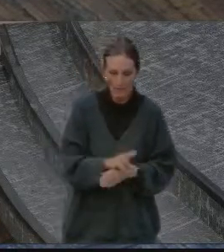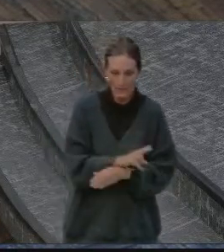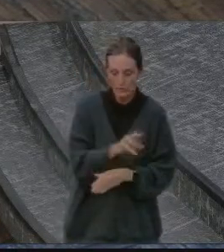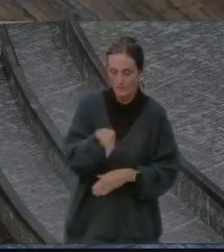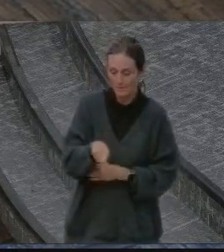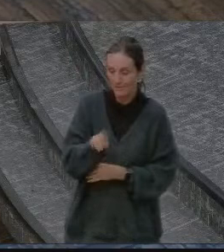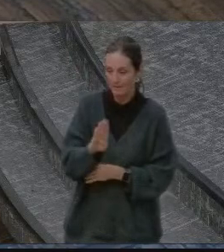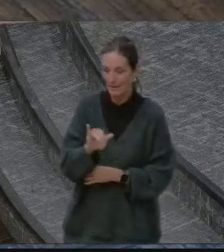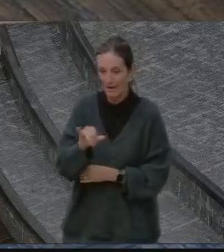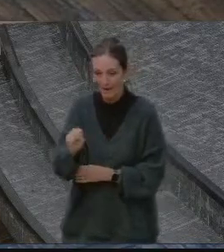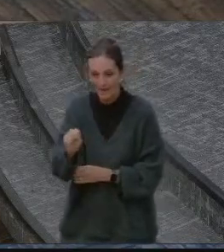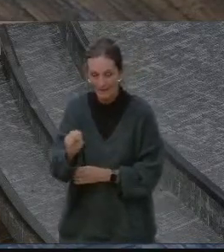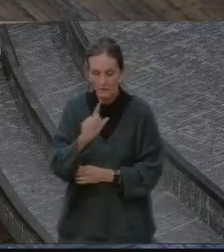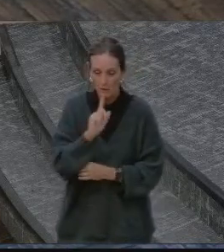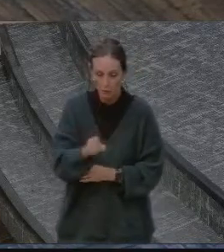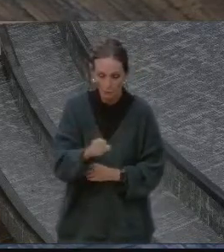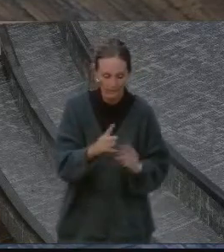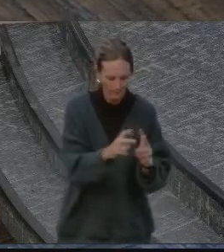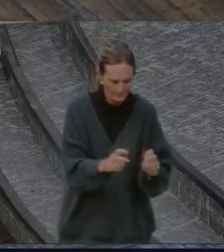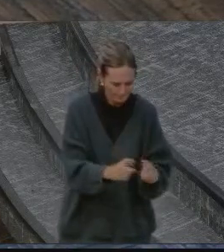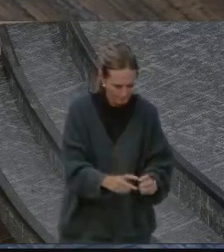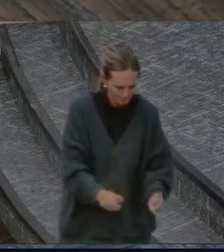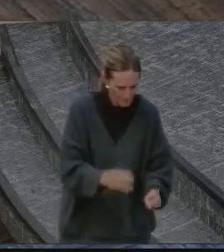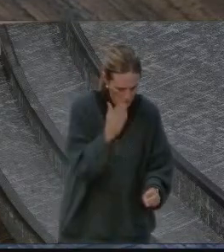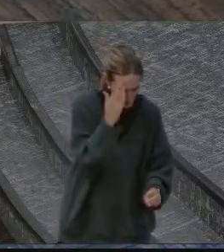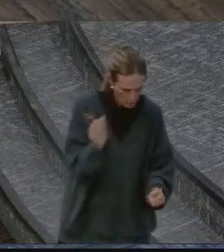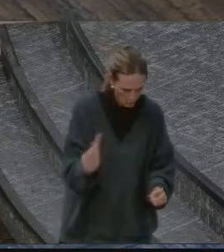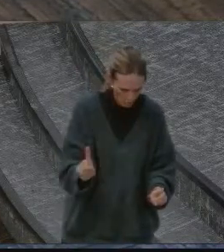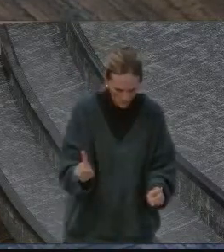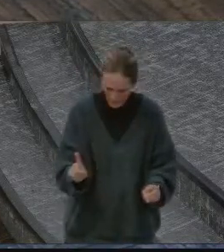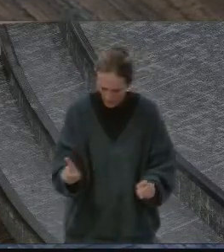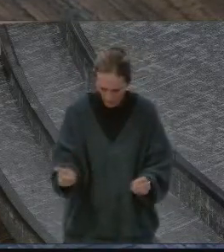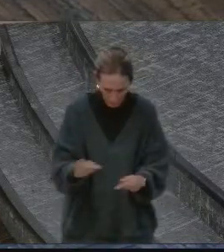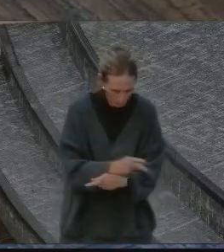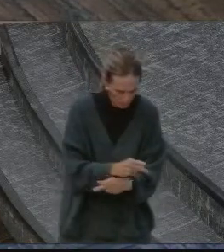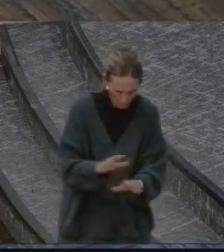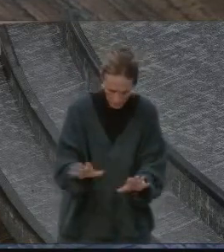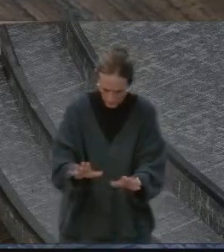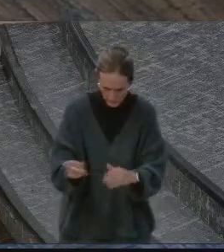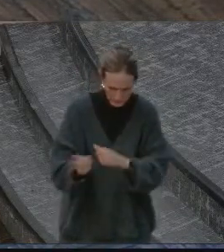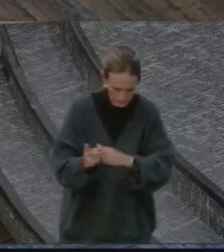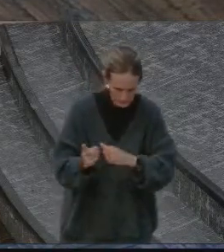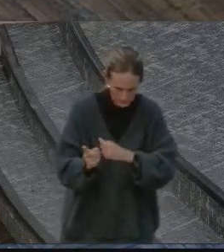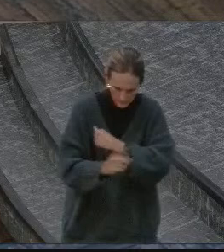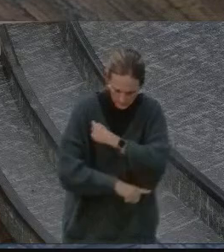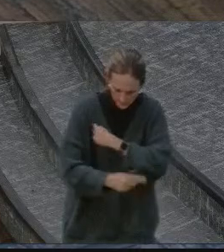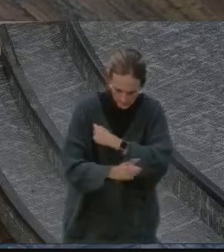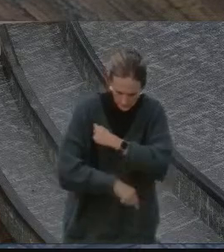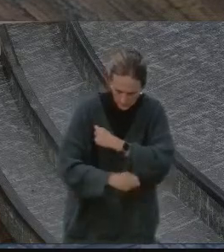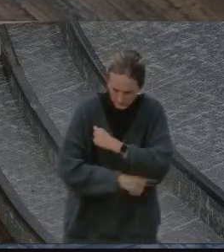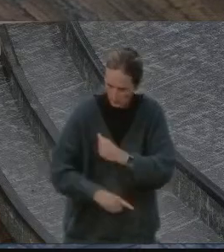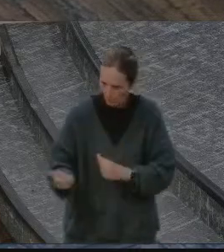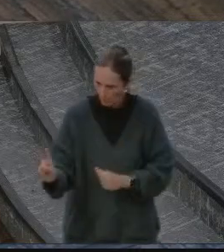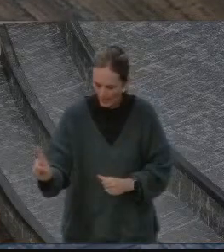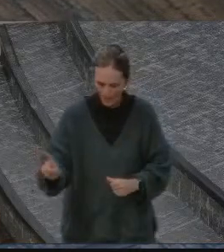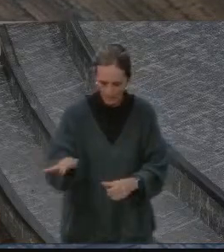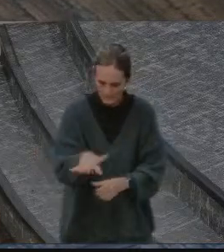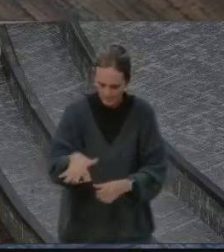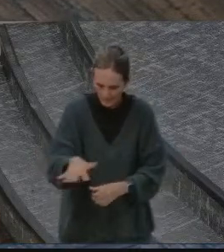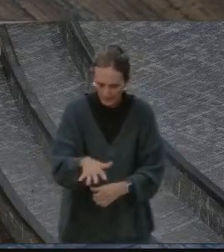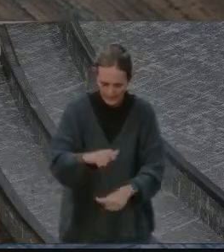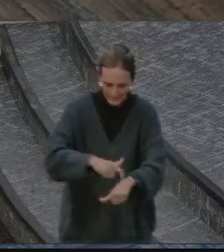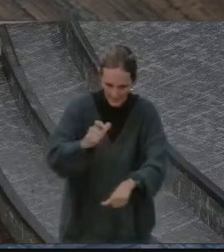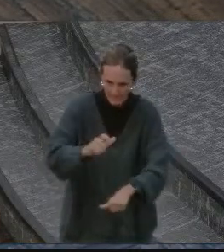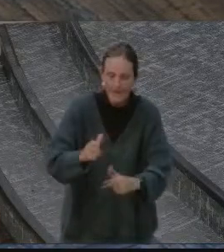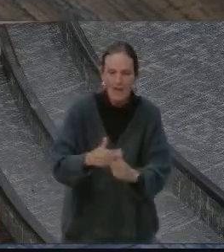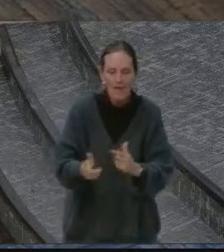dig down, to become more preventative, to know where our hot spots are in terms of space, in terms of timing, so that you can